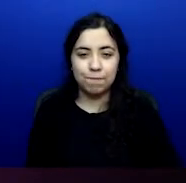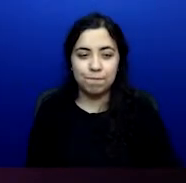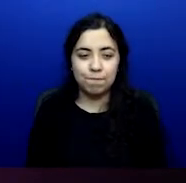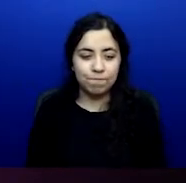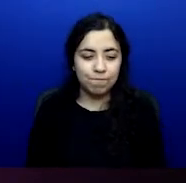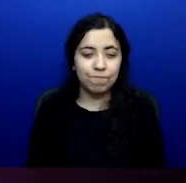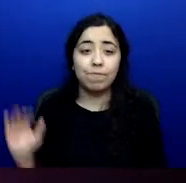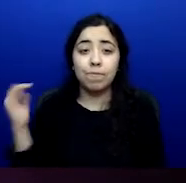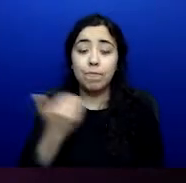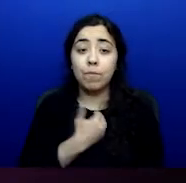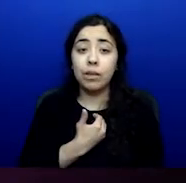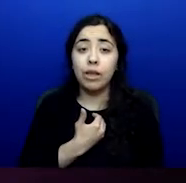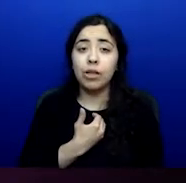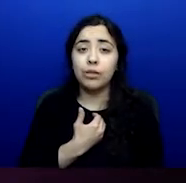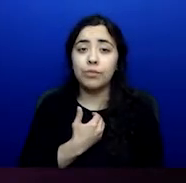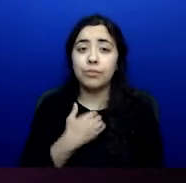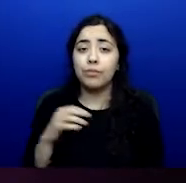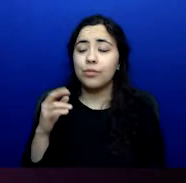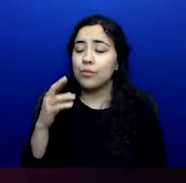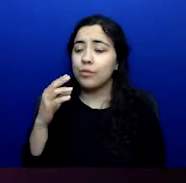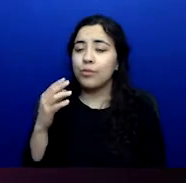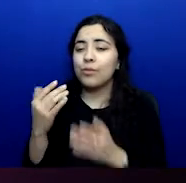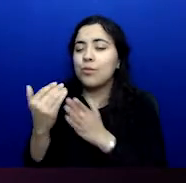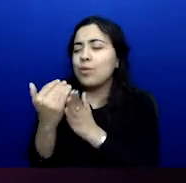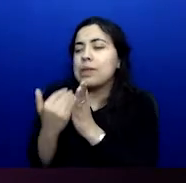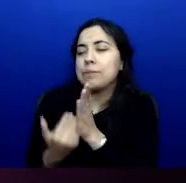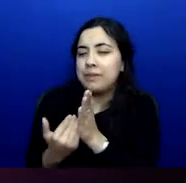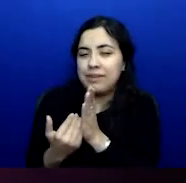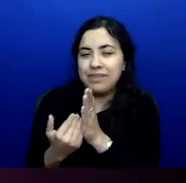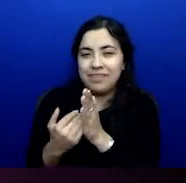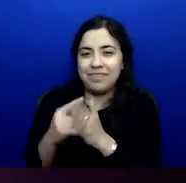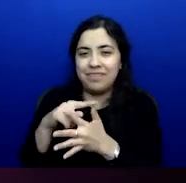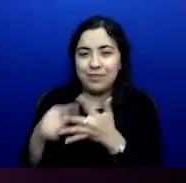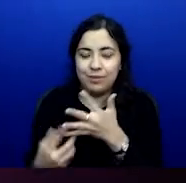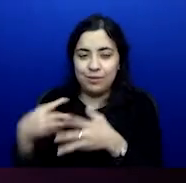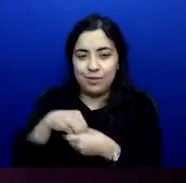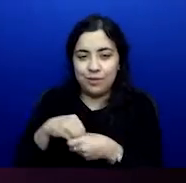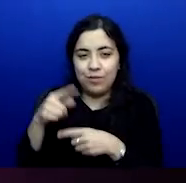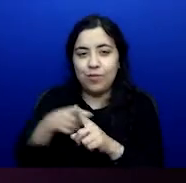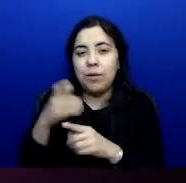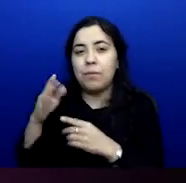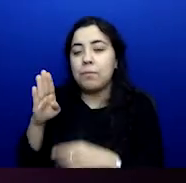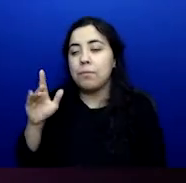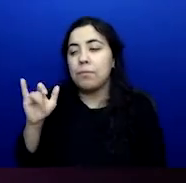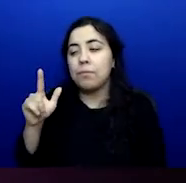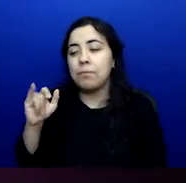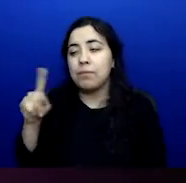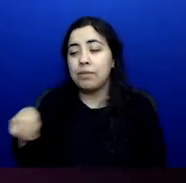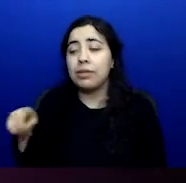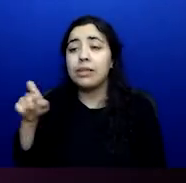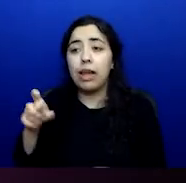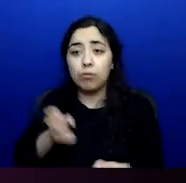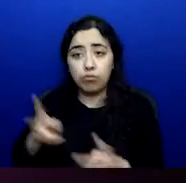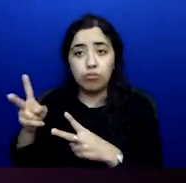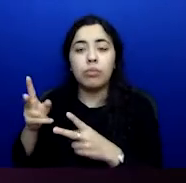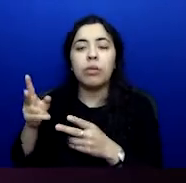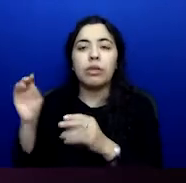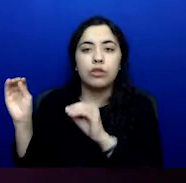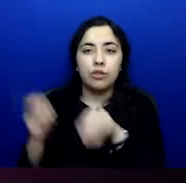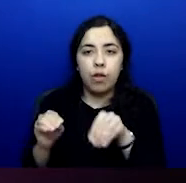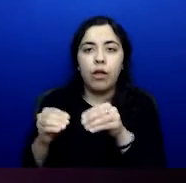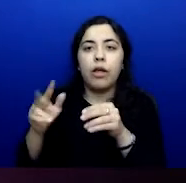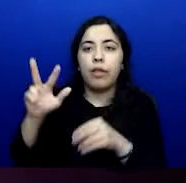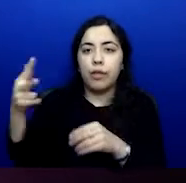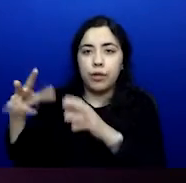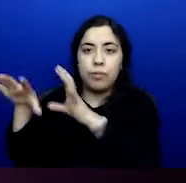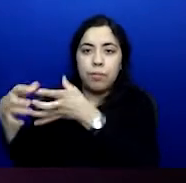Our loved recipe feature is coming over from Legacy Blitz. This allows you to install a third-party library with a single